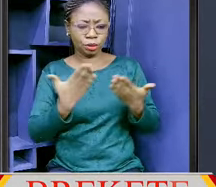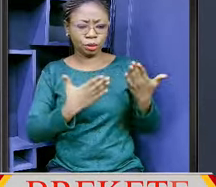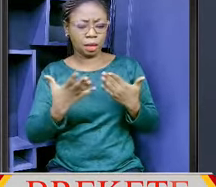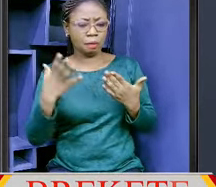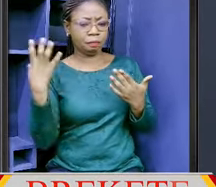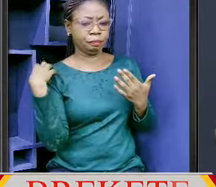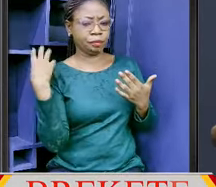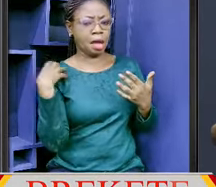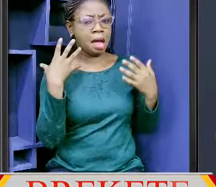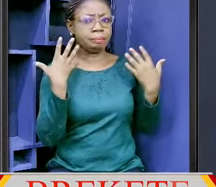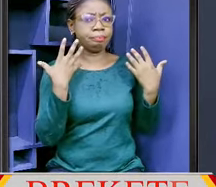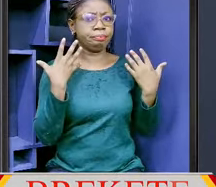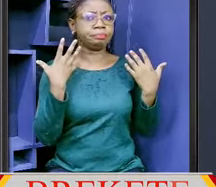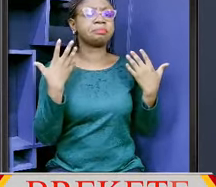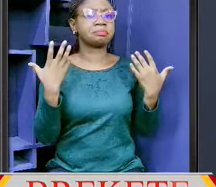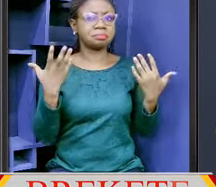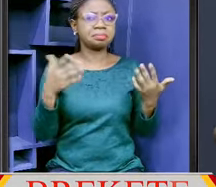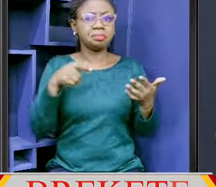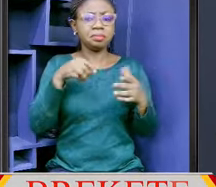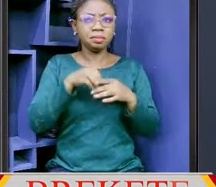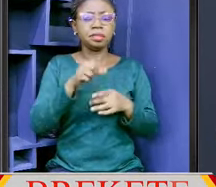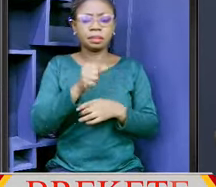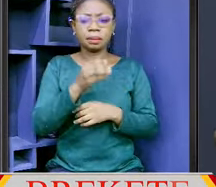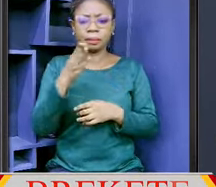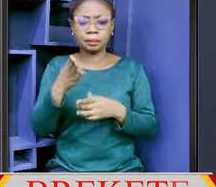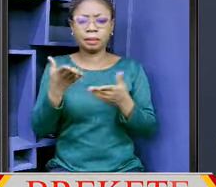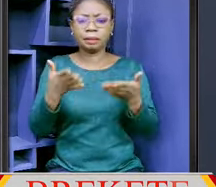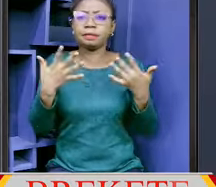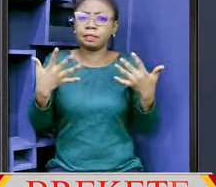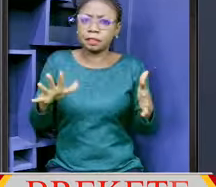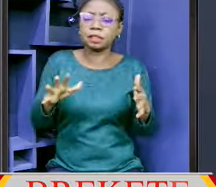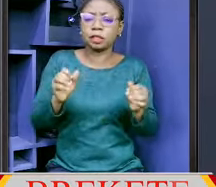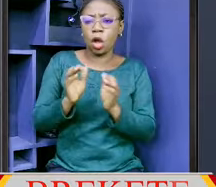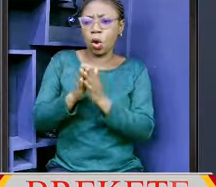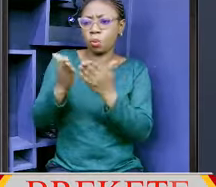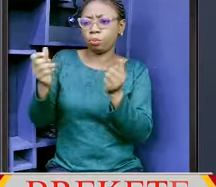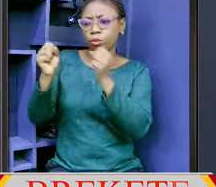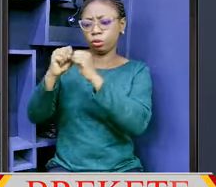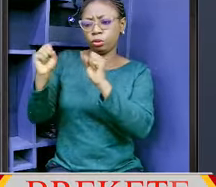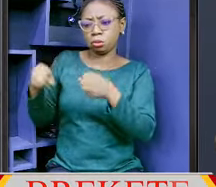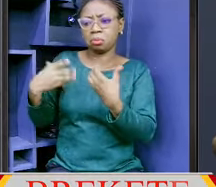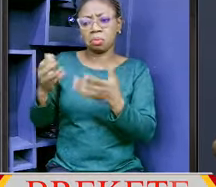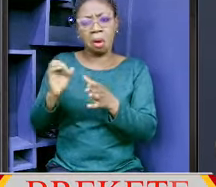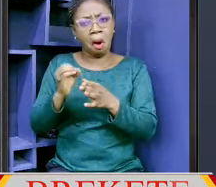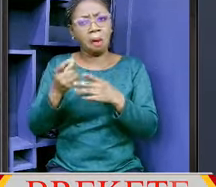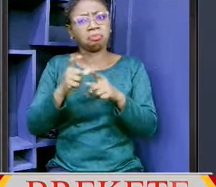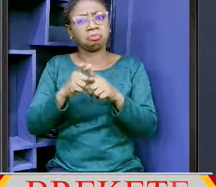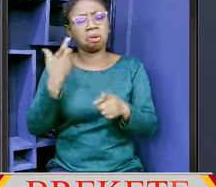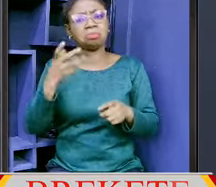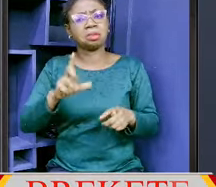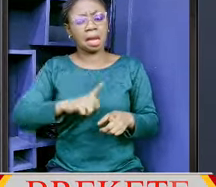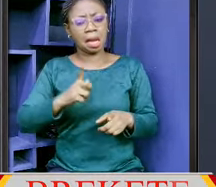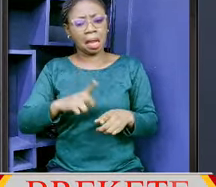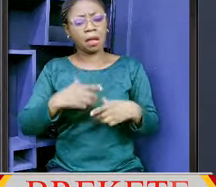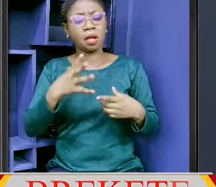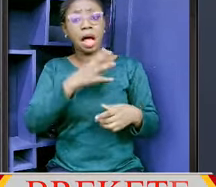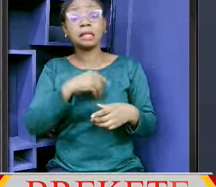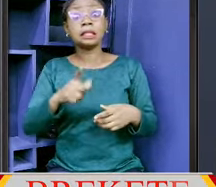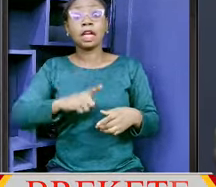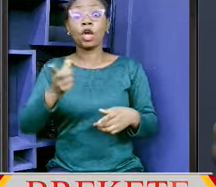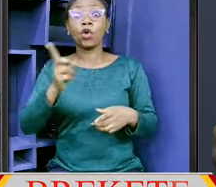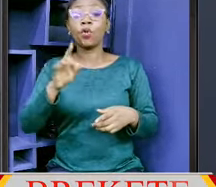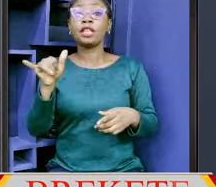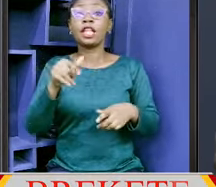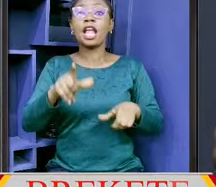for Abuja here. They open shop, some do one boy for Lagos, from village to Lagos. And the Lagos where they